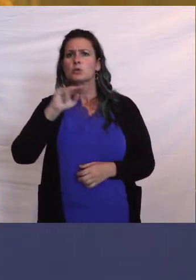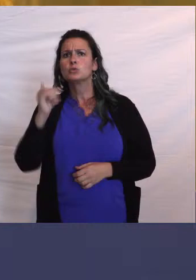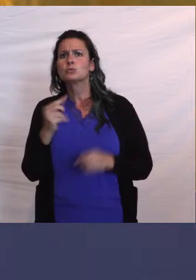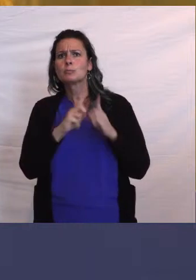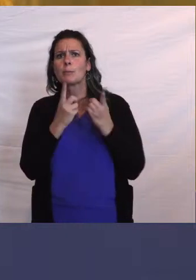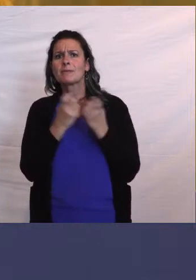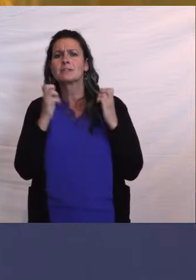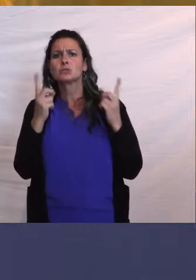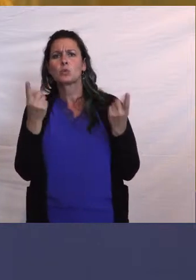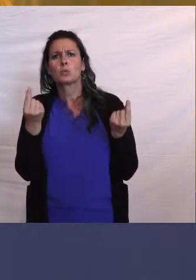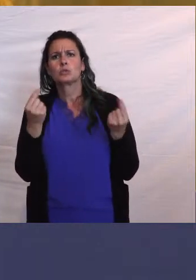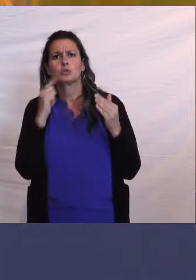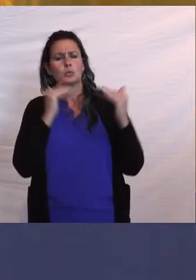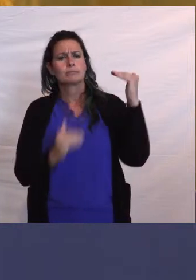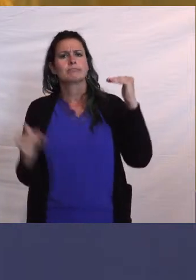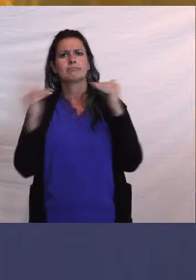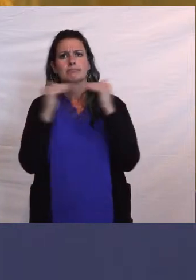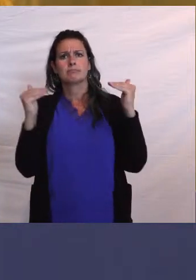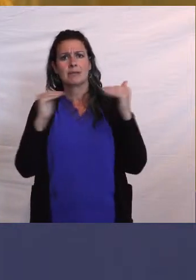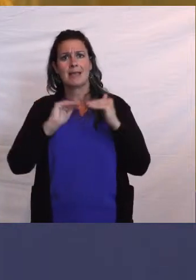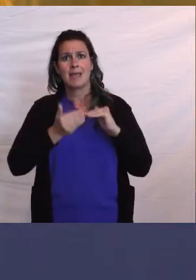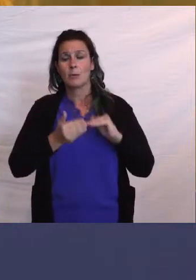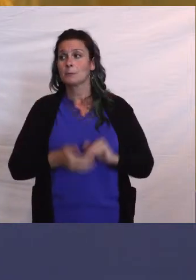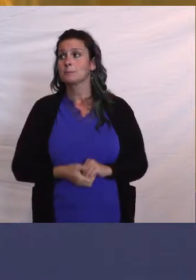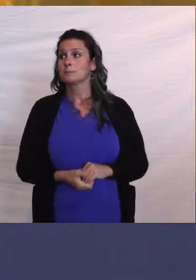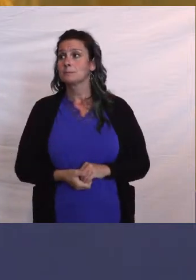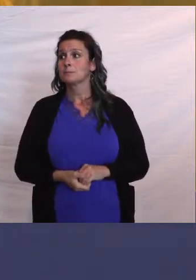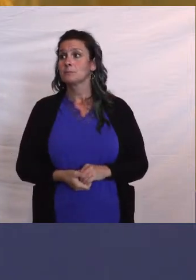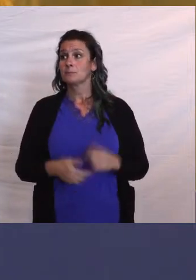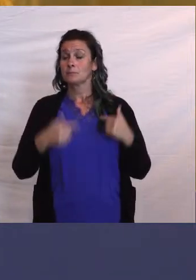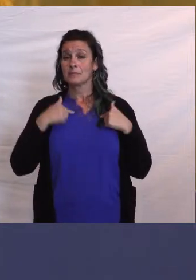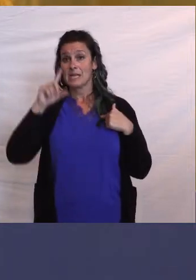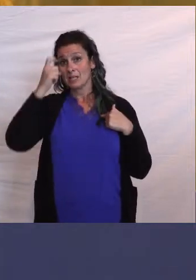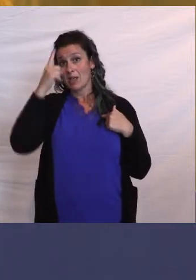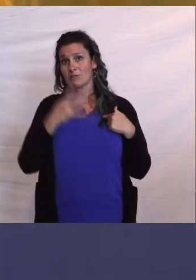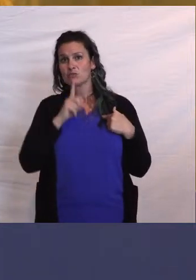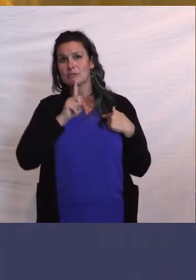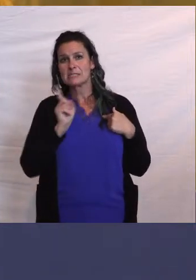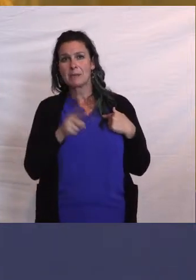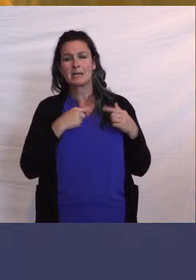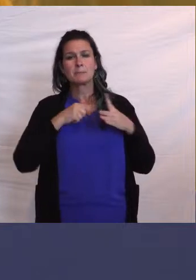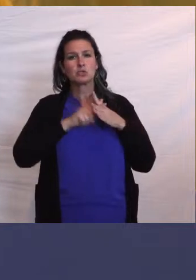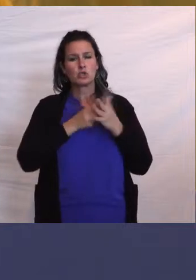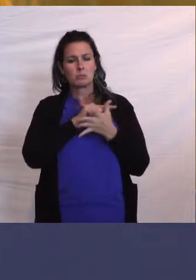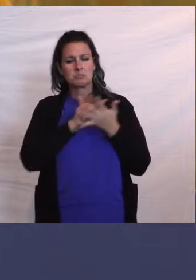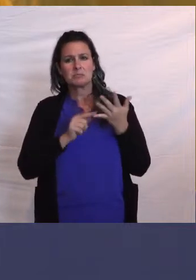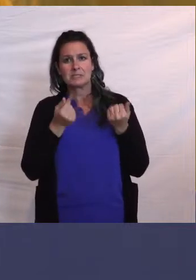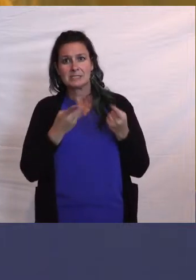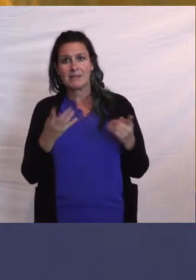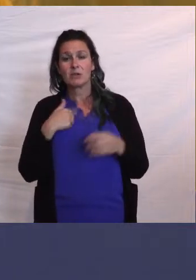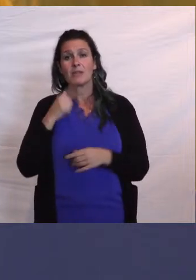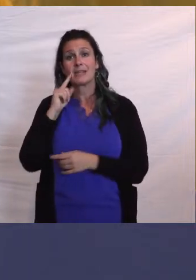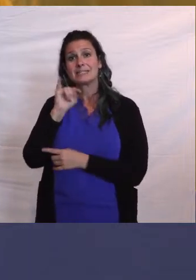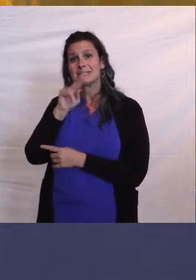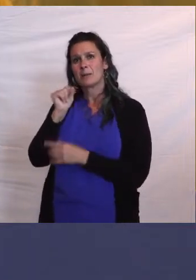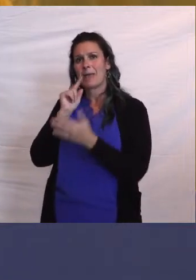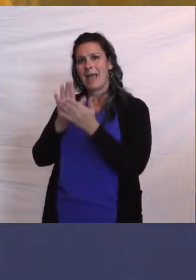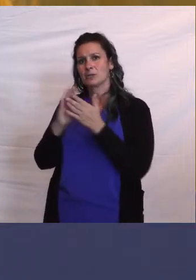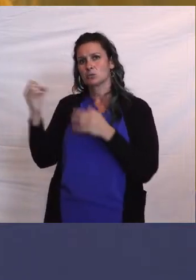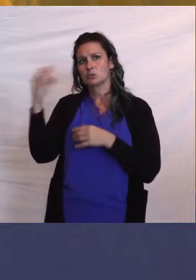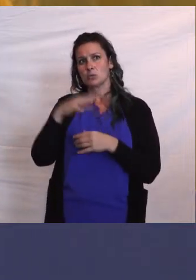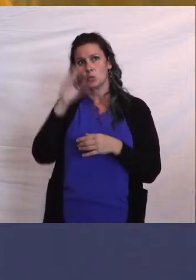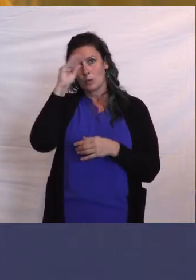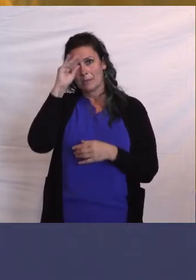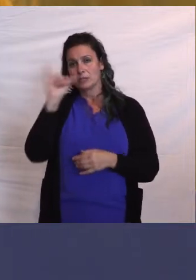Education doing to make the system more equal? Let me start on a bunch of these, and Tina, I'm going to ask you to weigh in here,